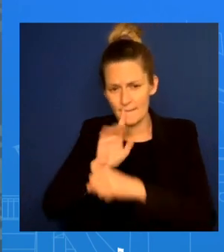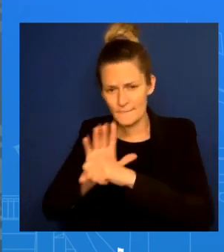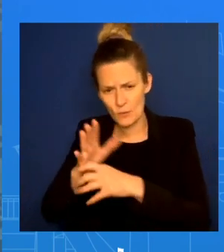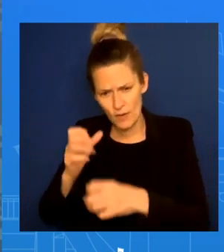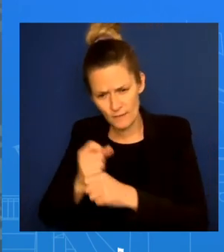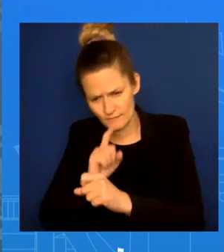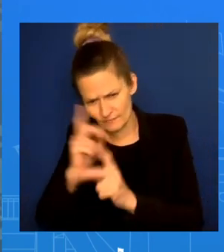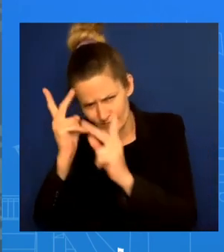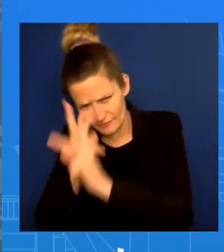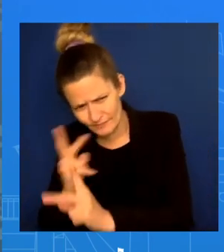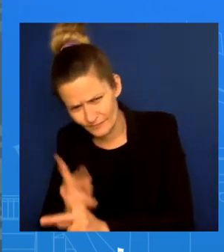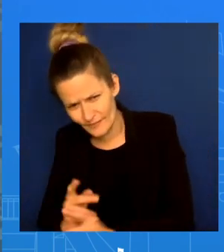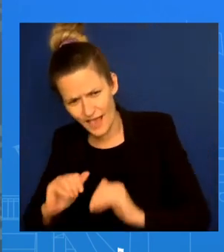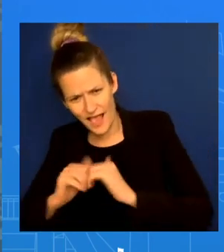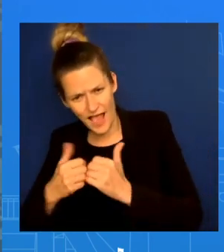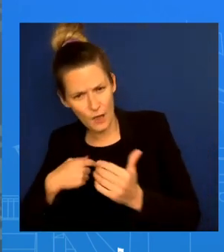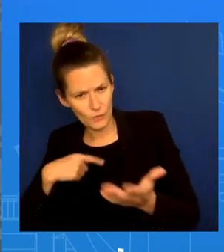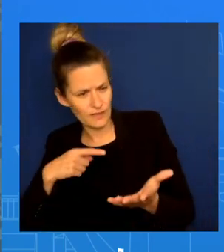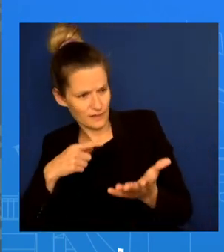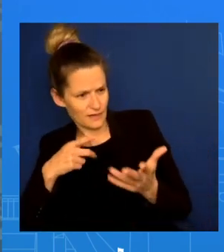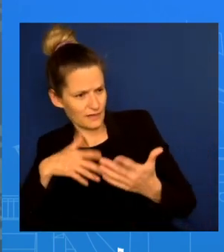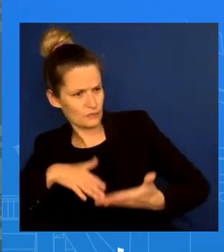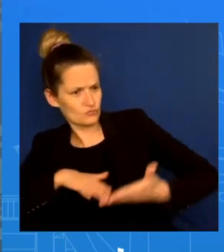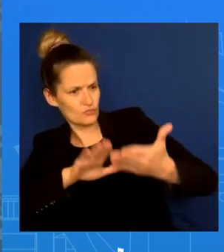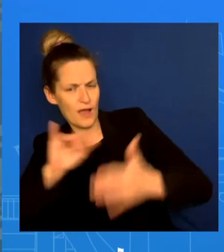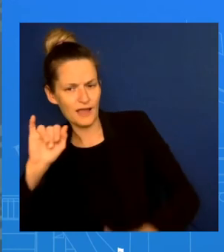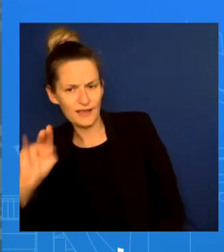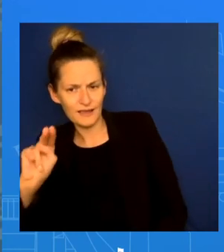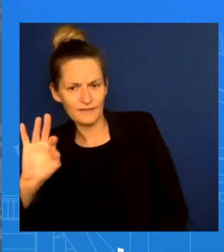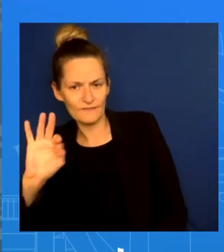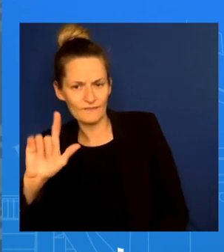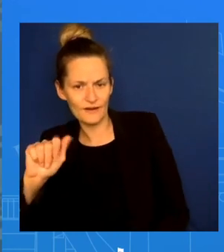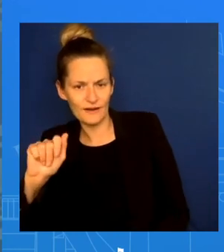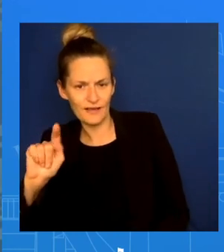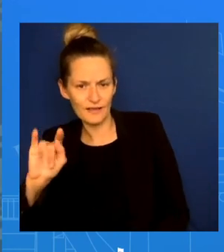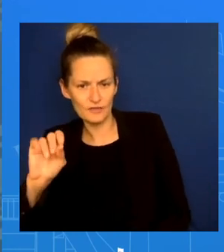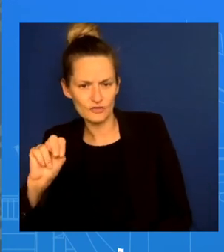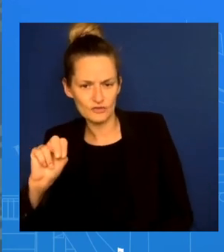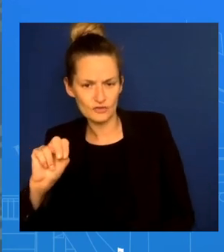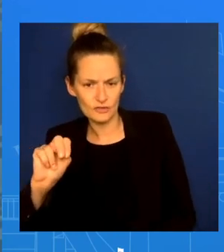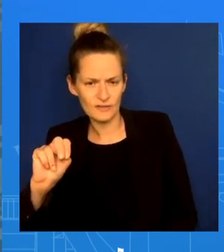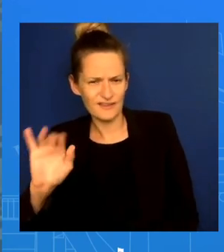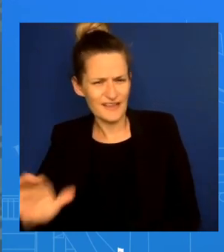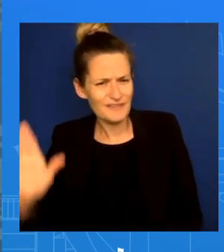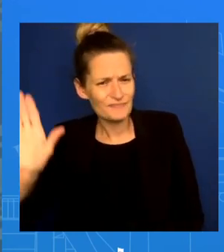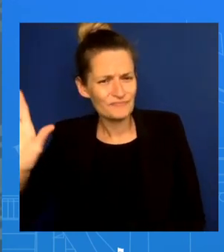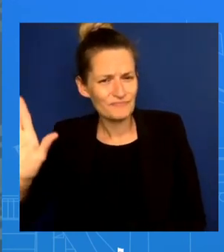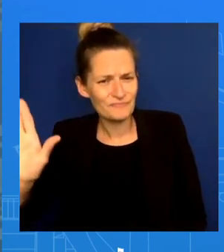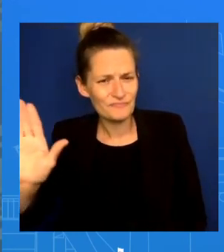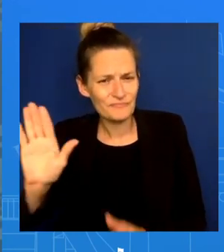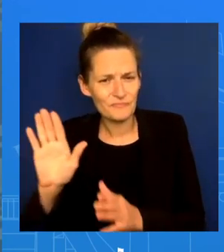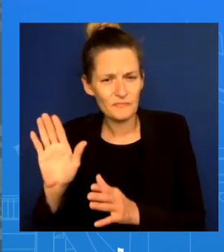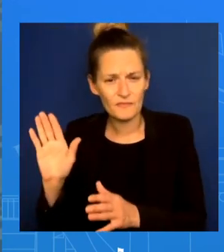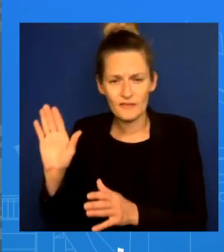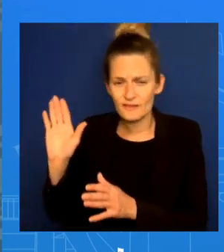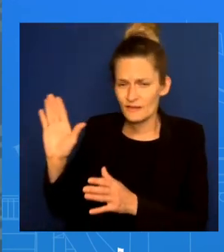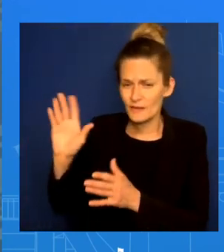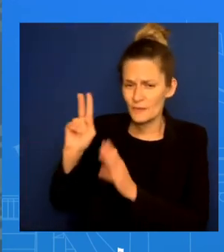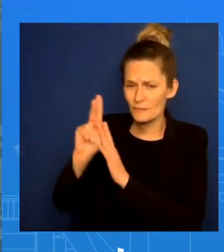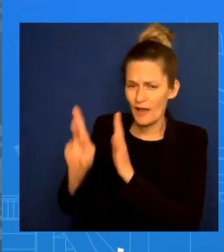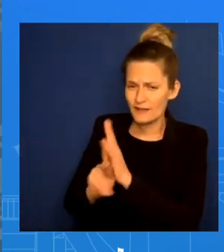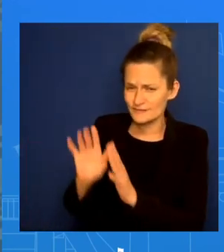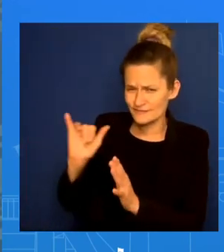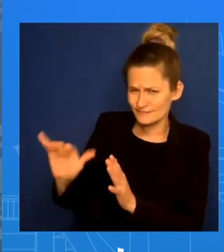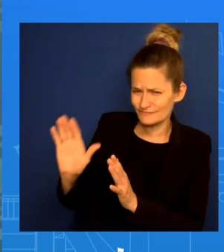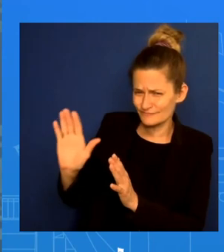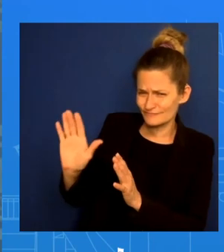them do their job. They have the monetary policy to do that. So I won't speak further into exactly what they're doing and